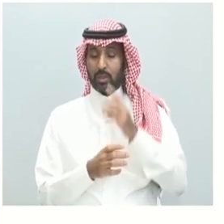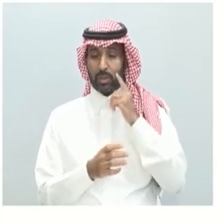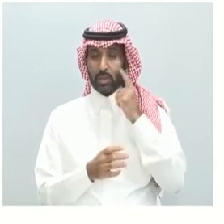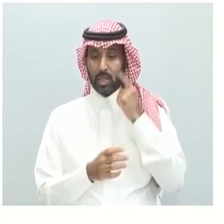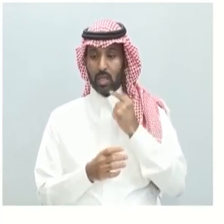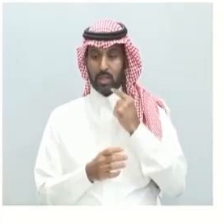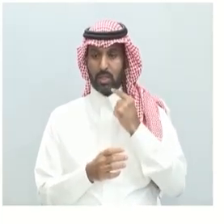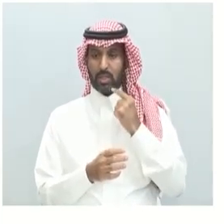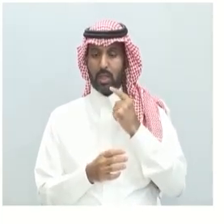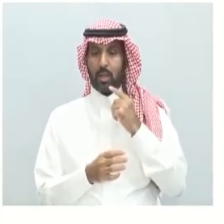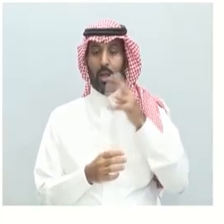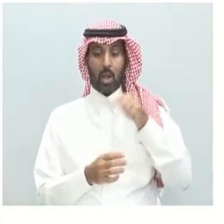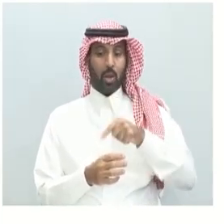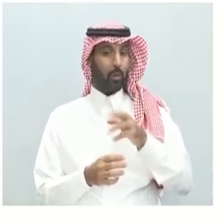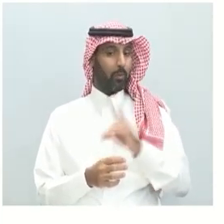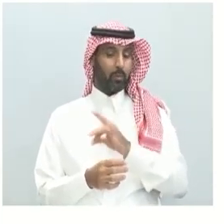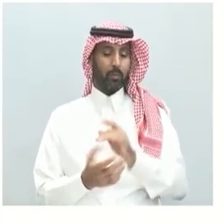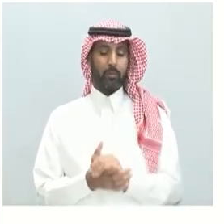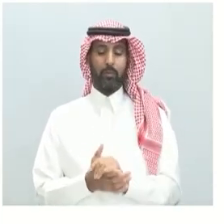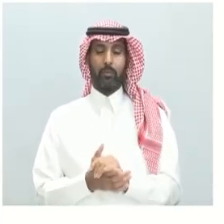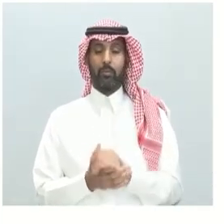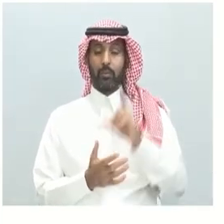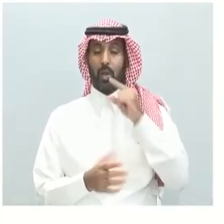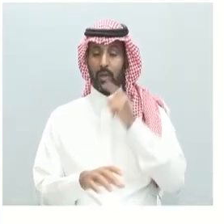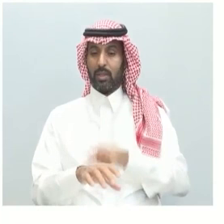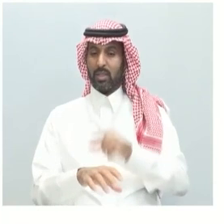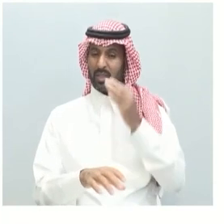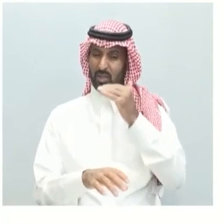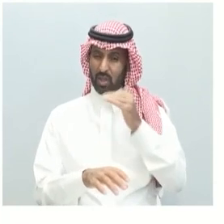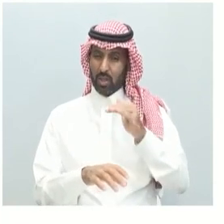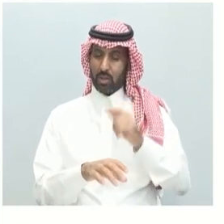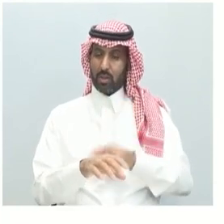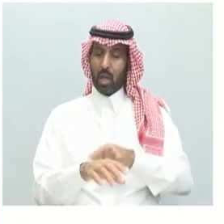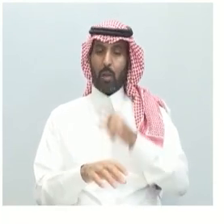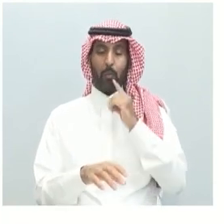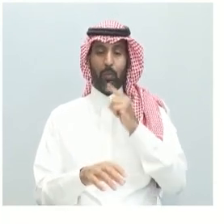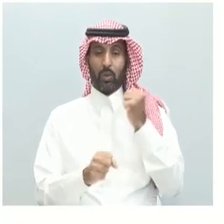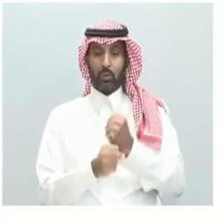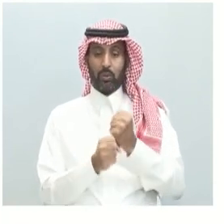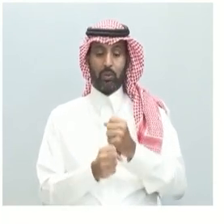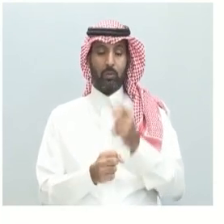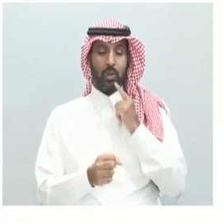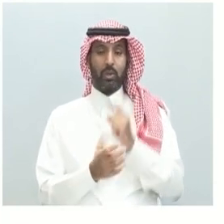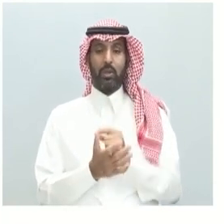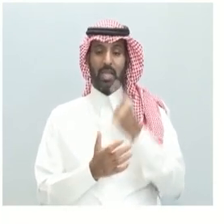not work. Again, Ahmed has a part-time job on Saturdays, but he